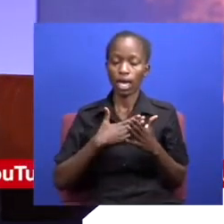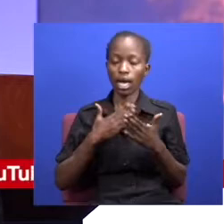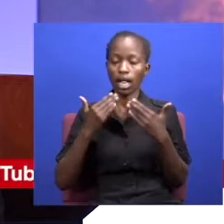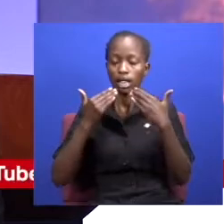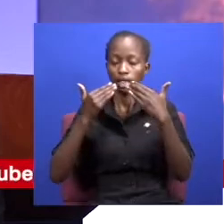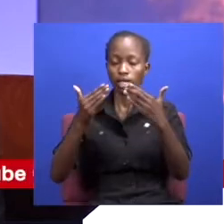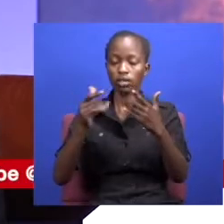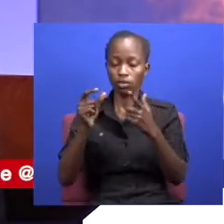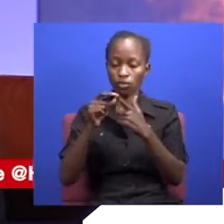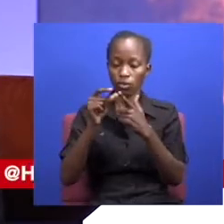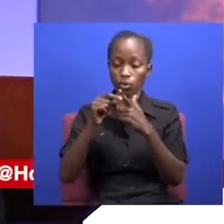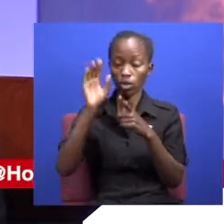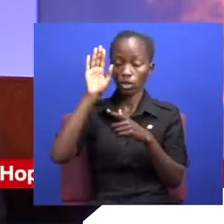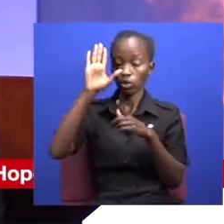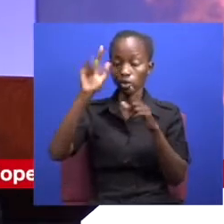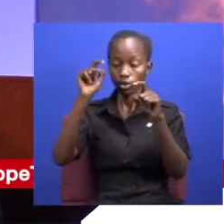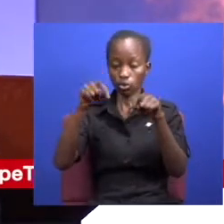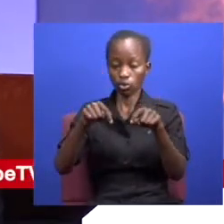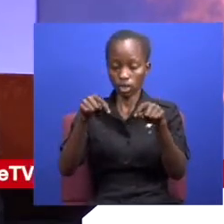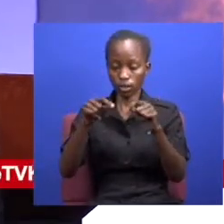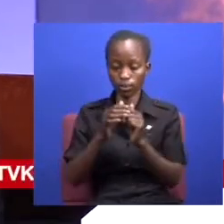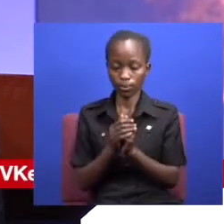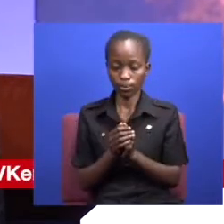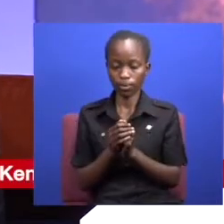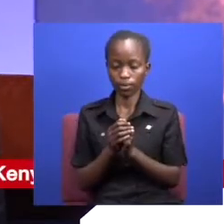I thank you for your word today.